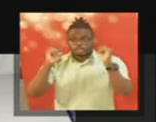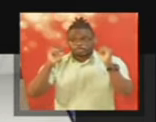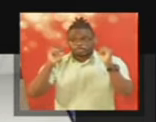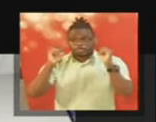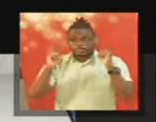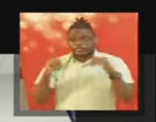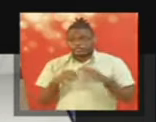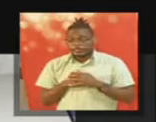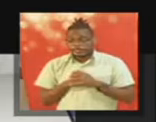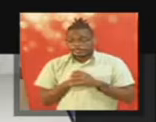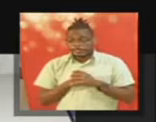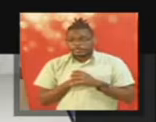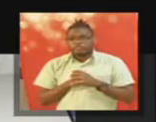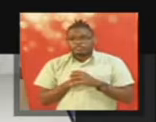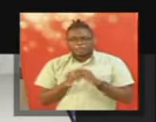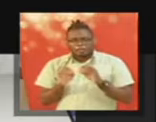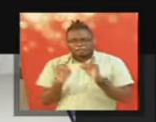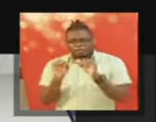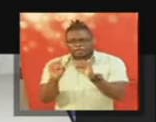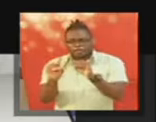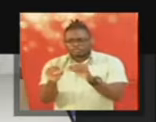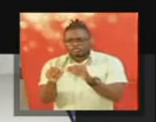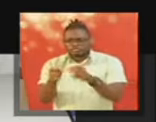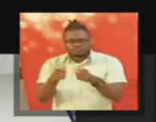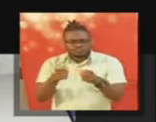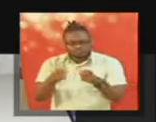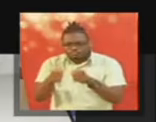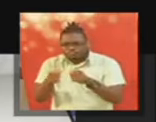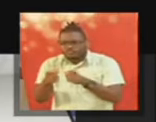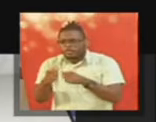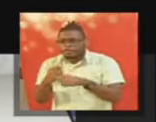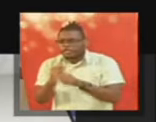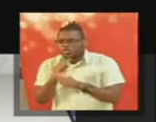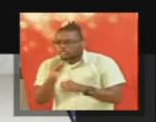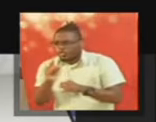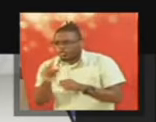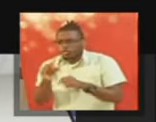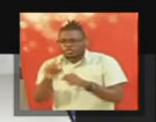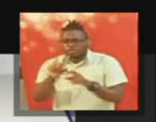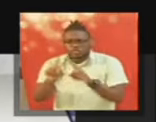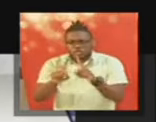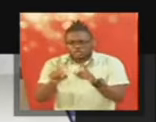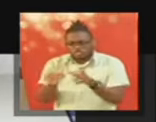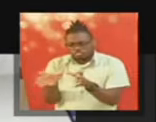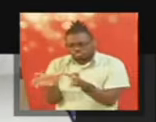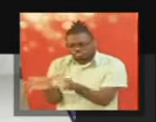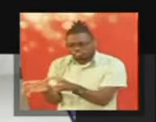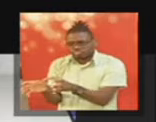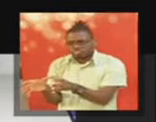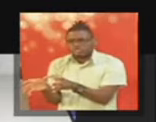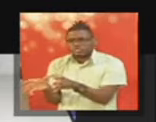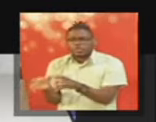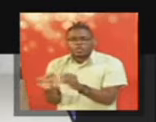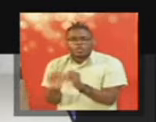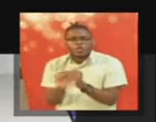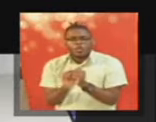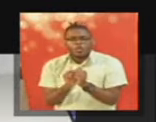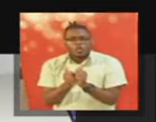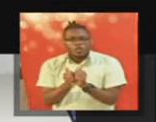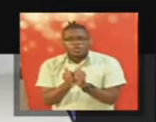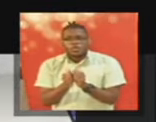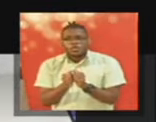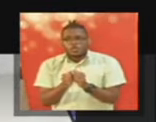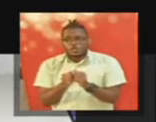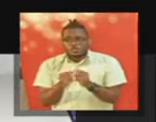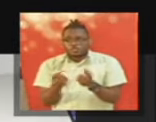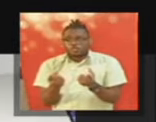tests again, but is anything going to be done to expand on this for the flu season, or do you think that what we have right